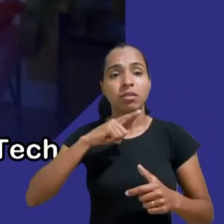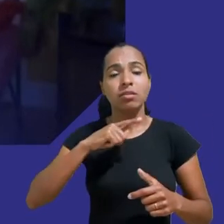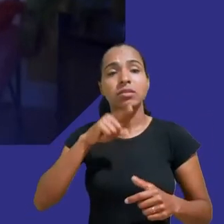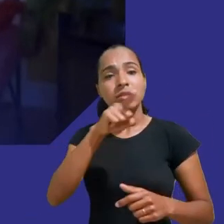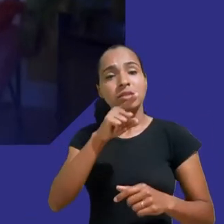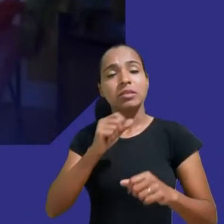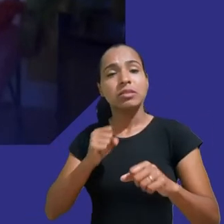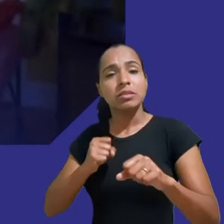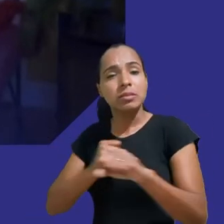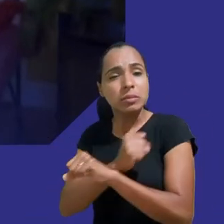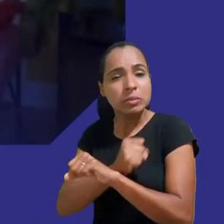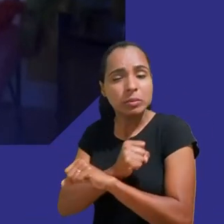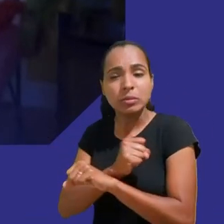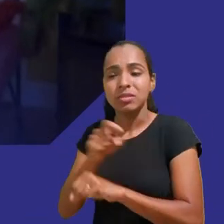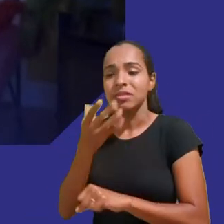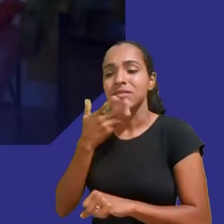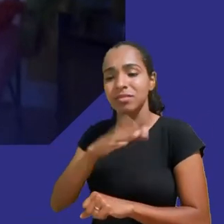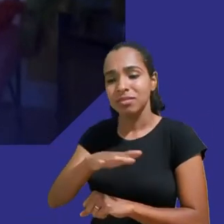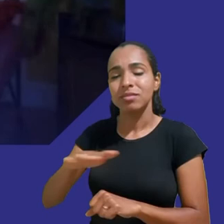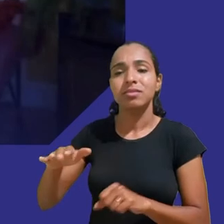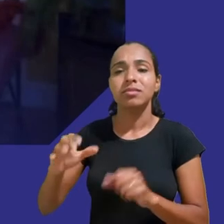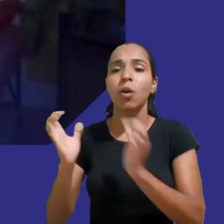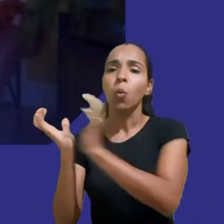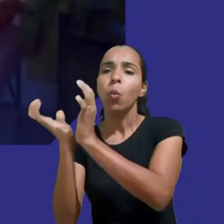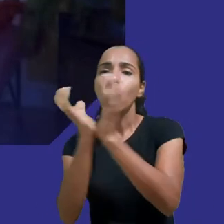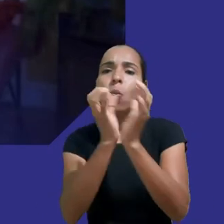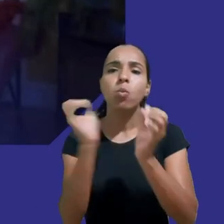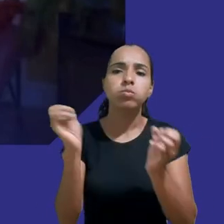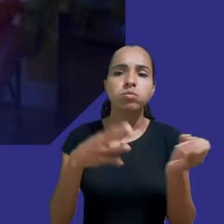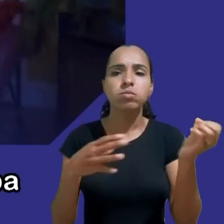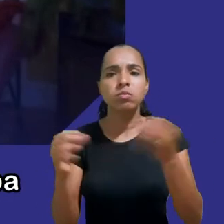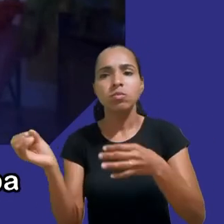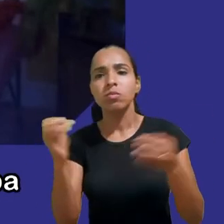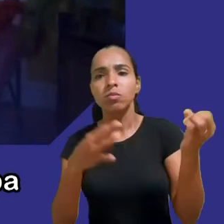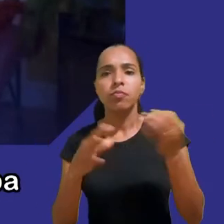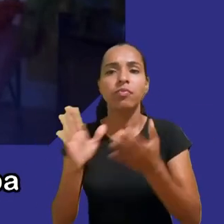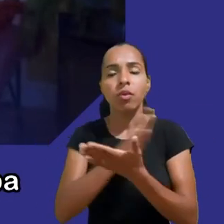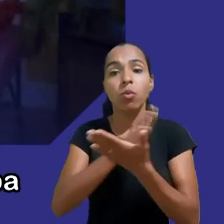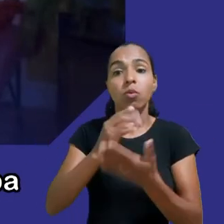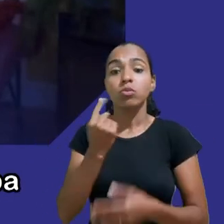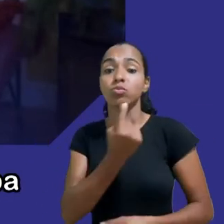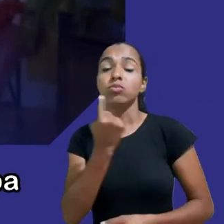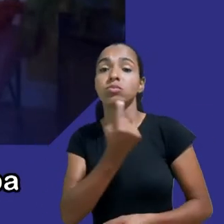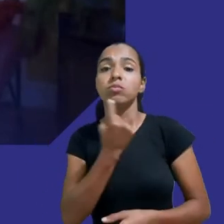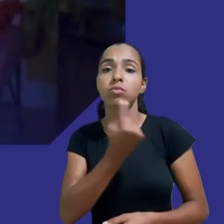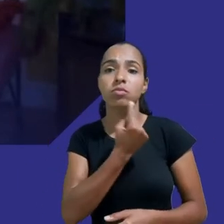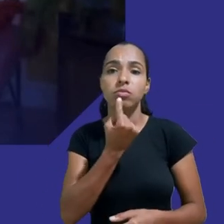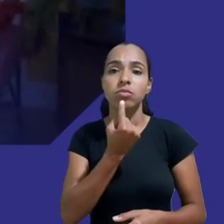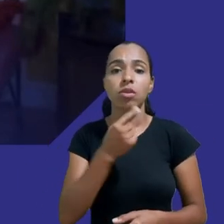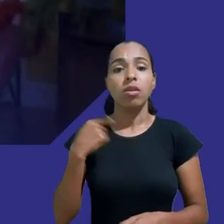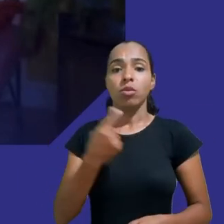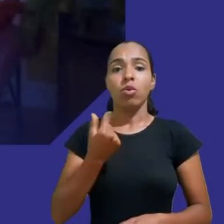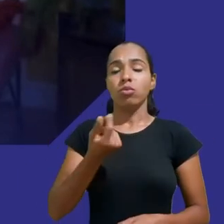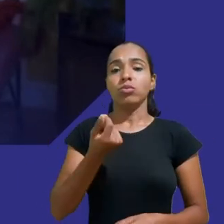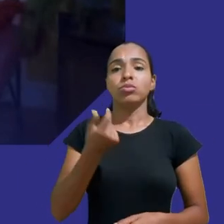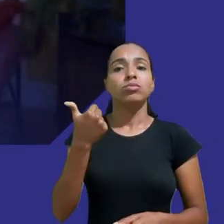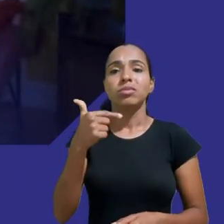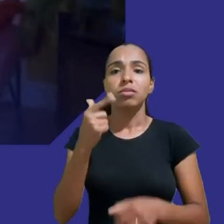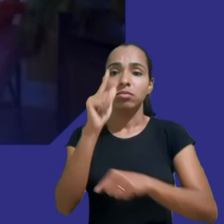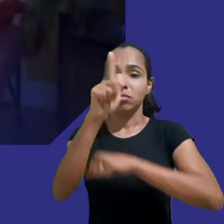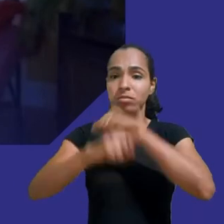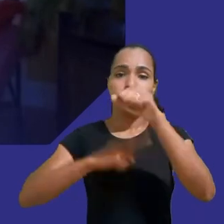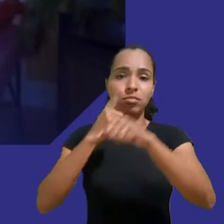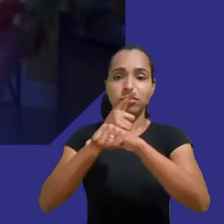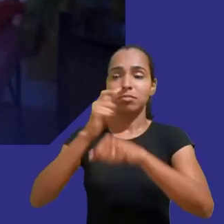model and we're seeing groups that on their own none of us have the budgets that Google probably spends